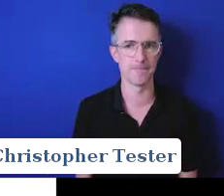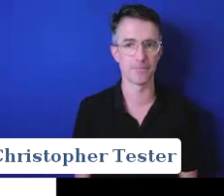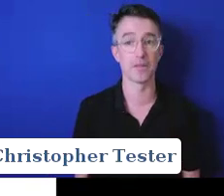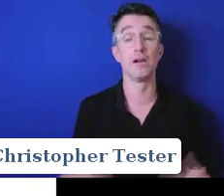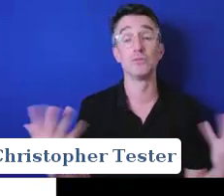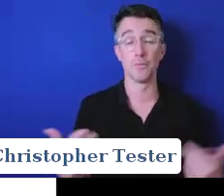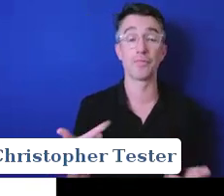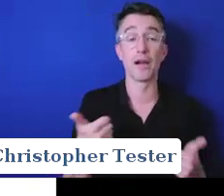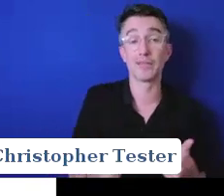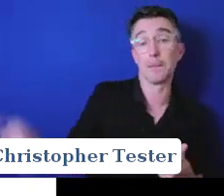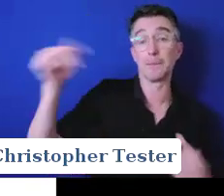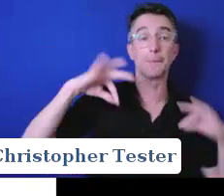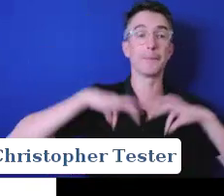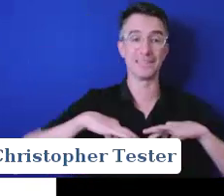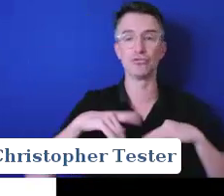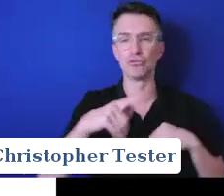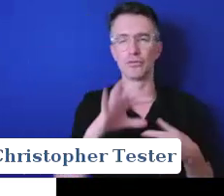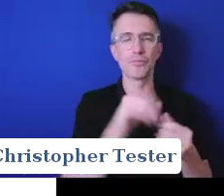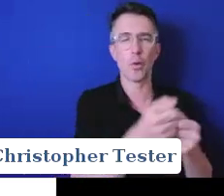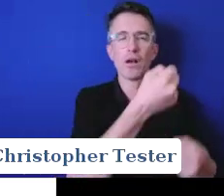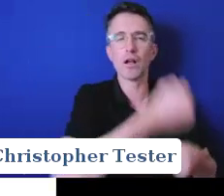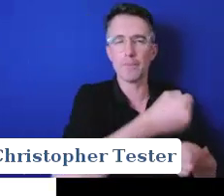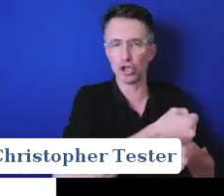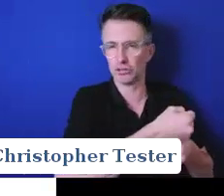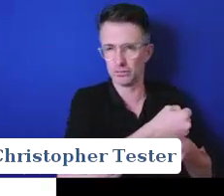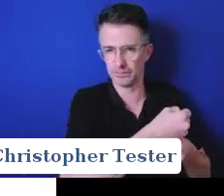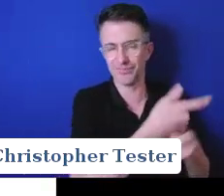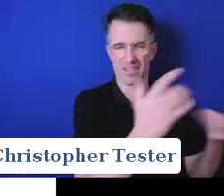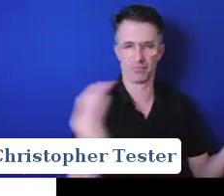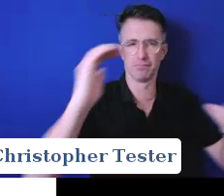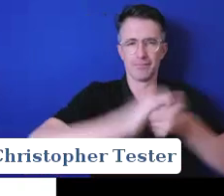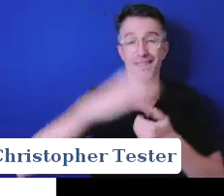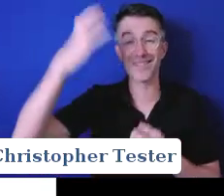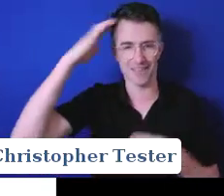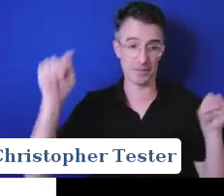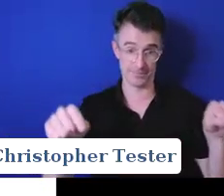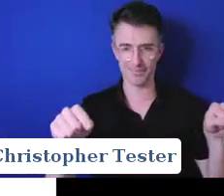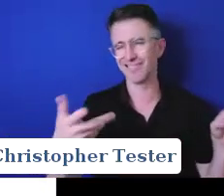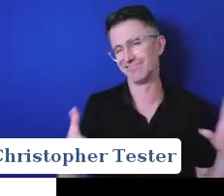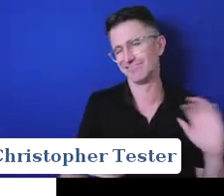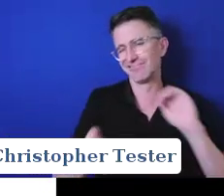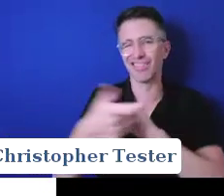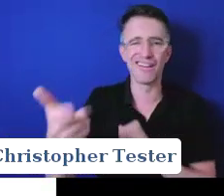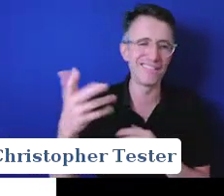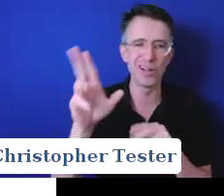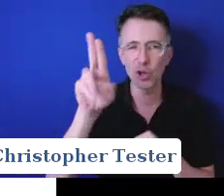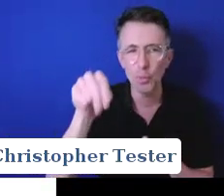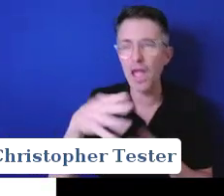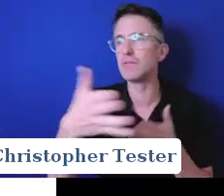other stakeholders, including UN agencies and development partners. And this strong coordination